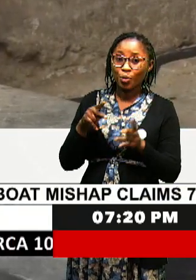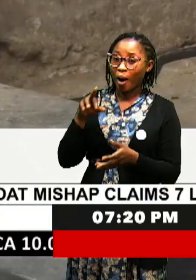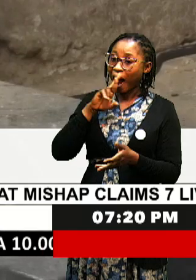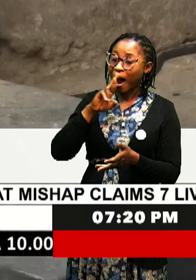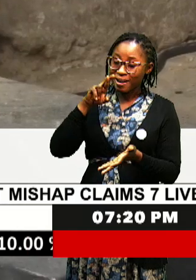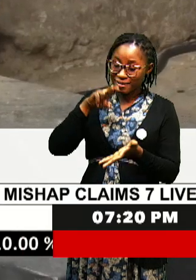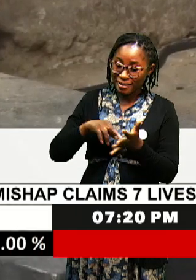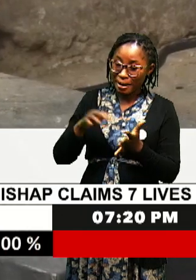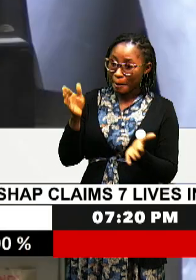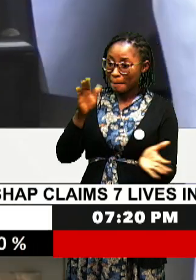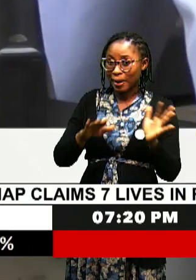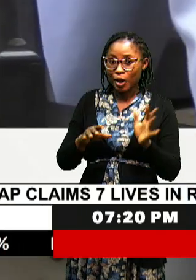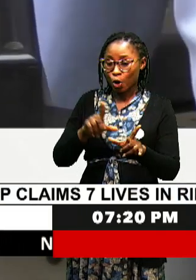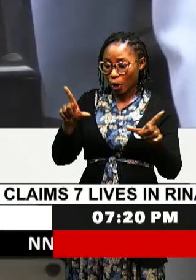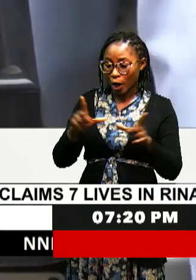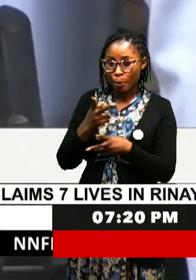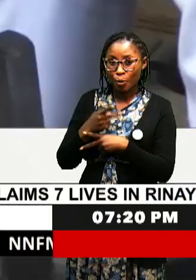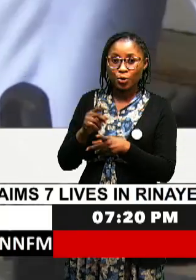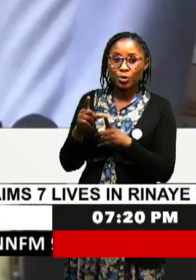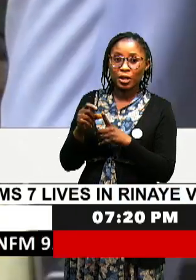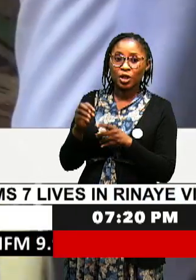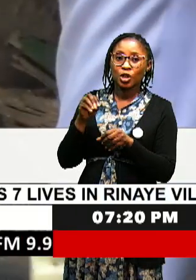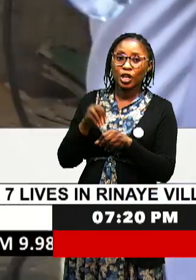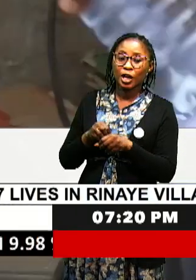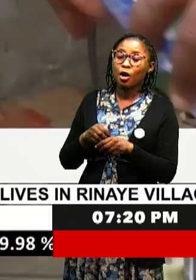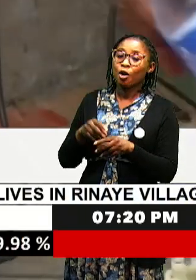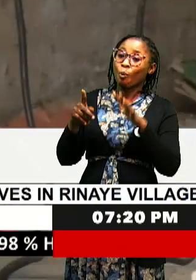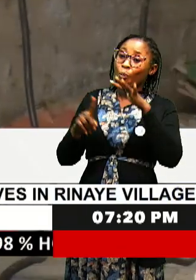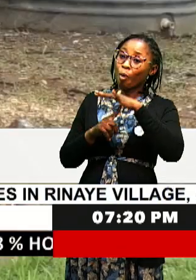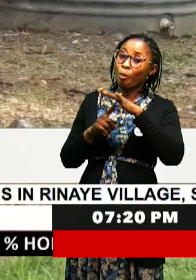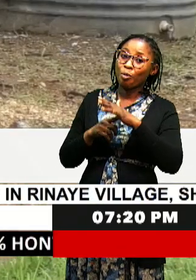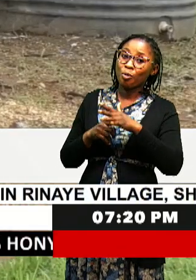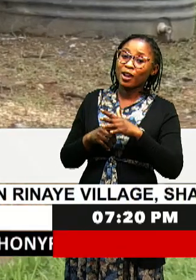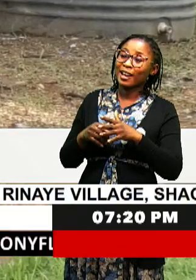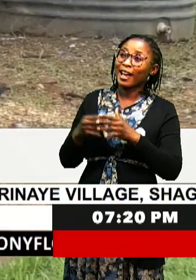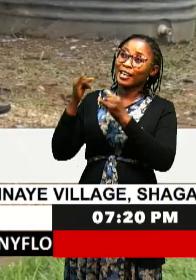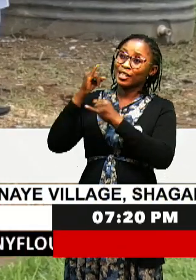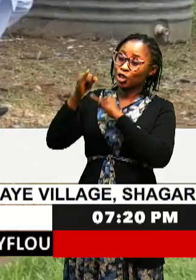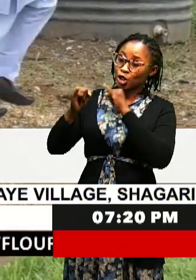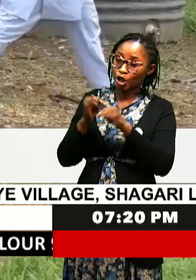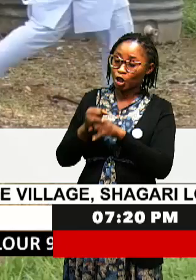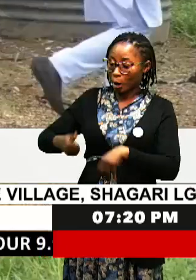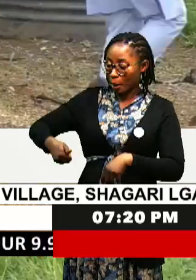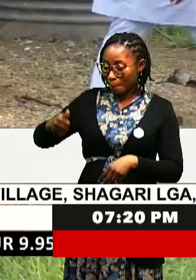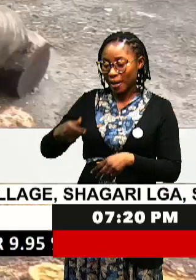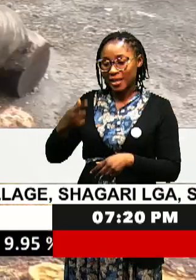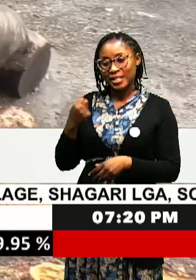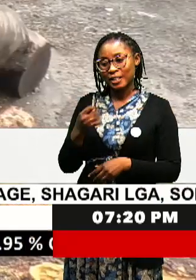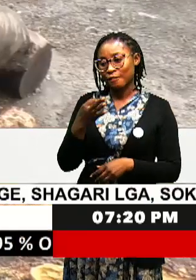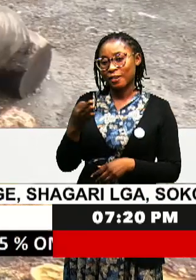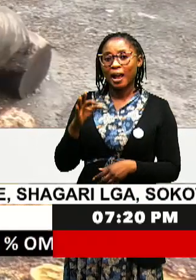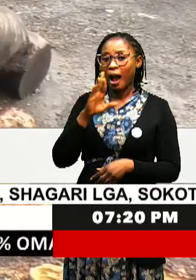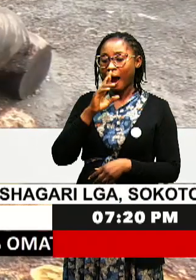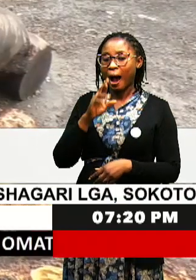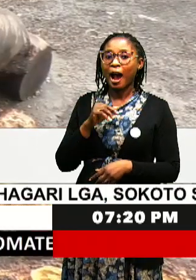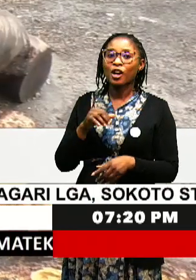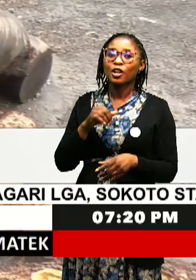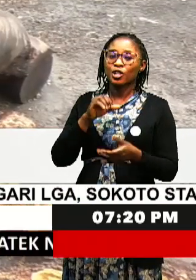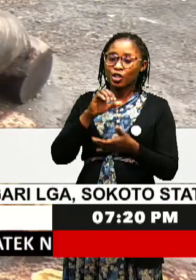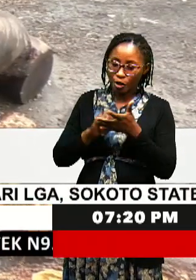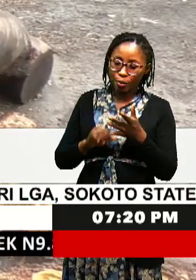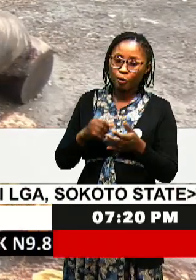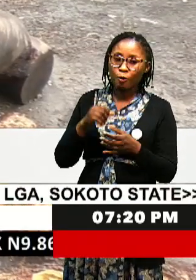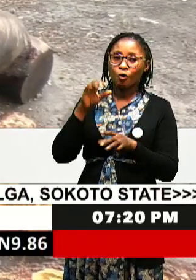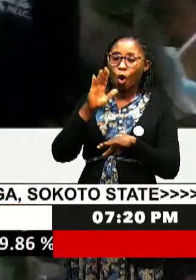repackaging locally produced rice into popular brands' bags. The facilities were unregistered and operating under